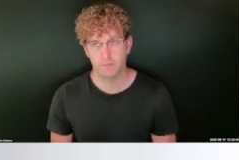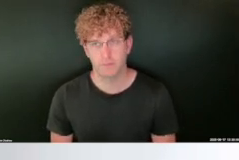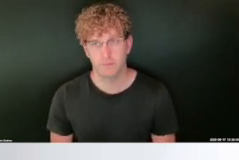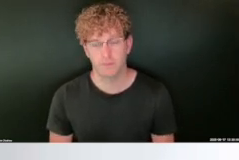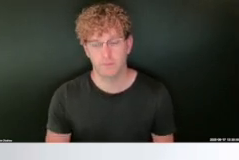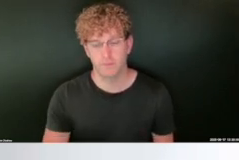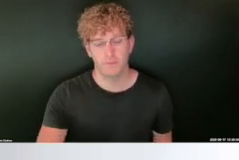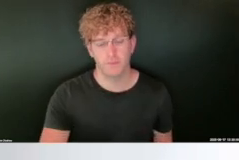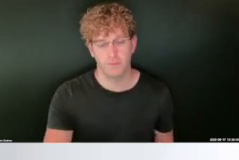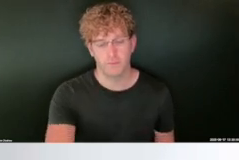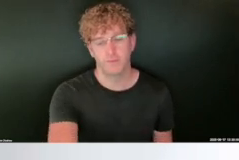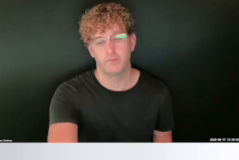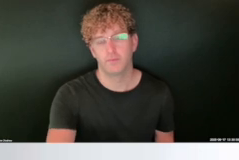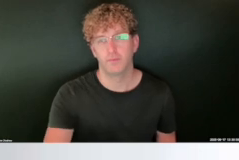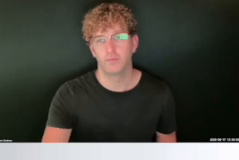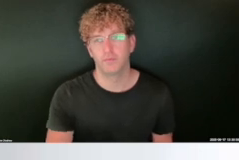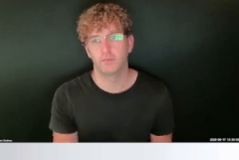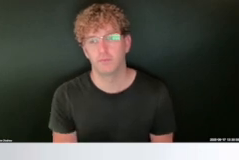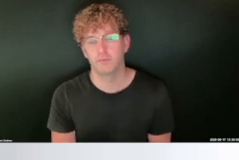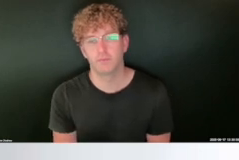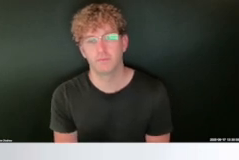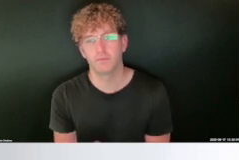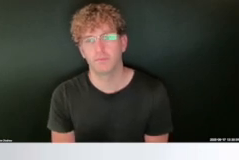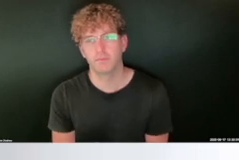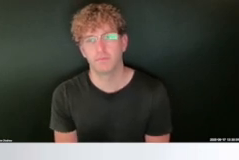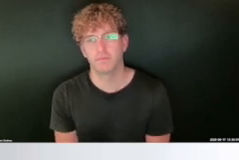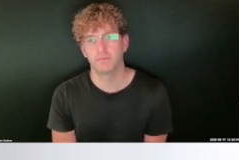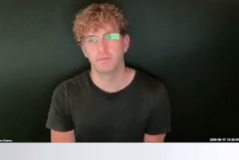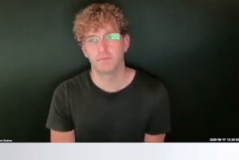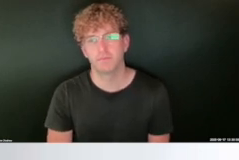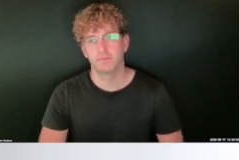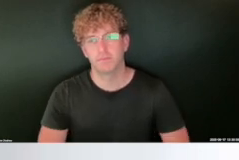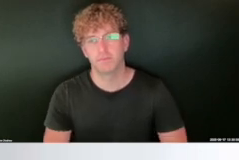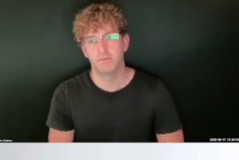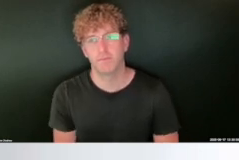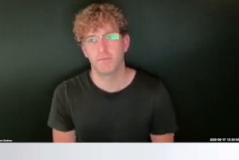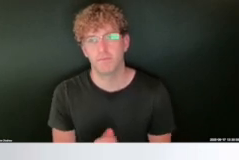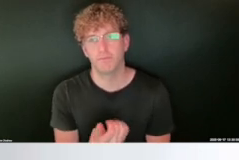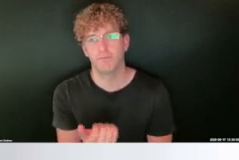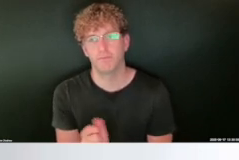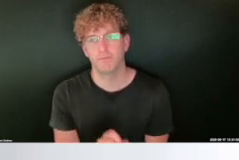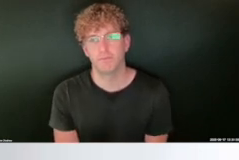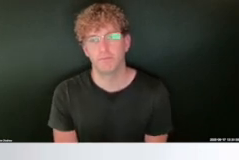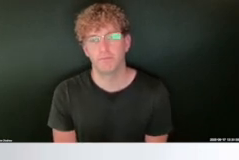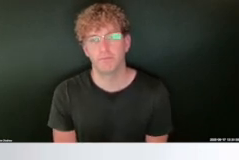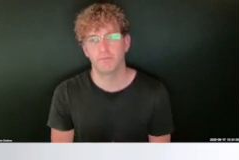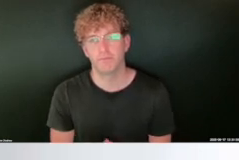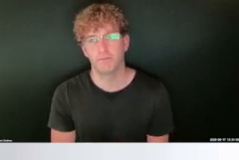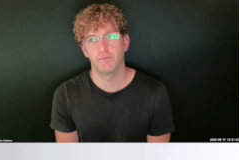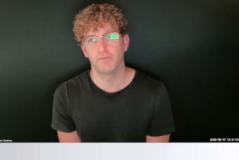$11.6 million is allocated for San Joaquin Valley Air Pollution Control District,